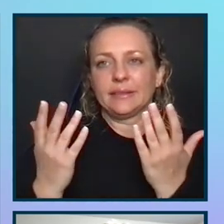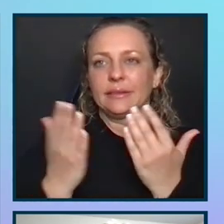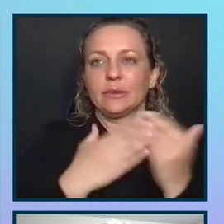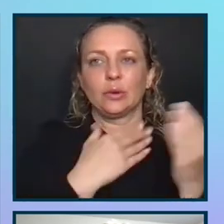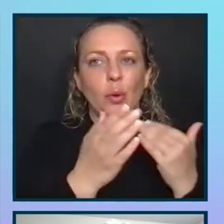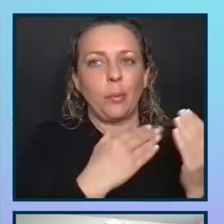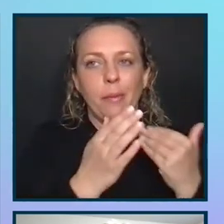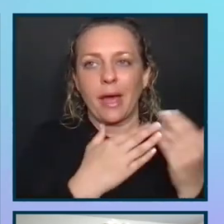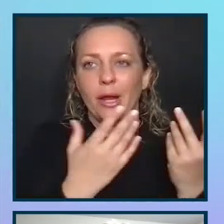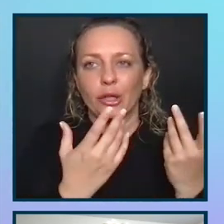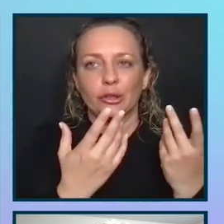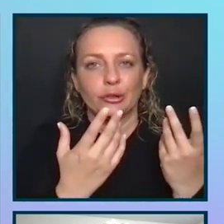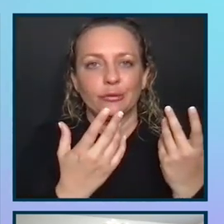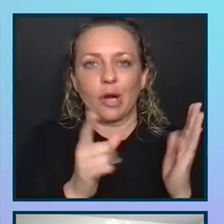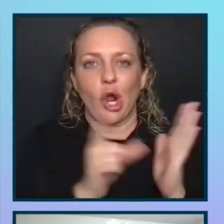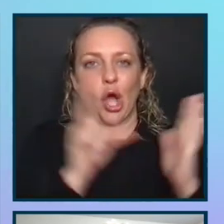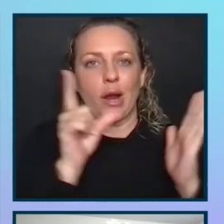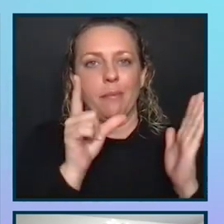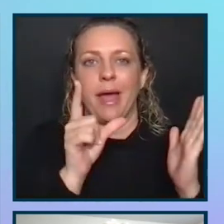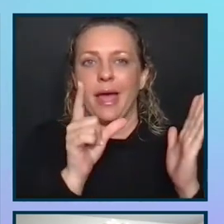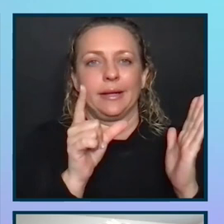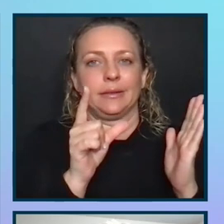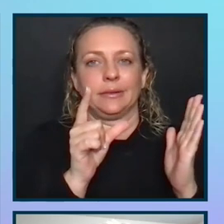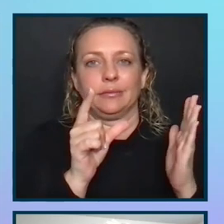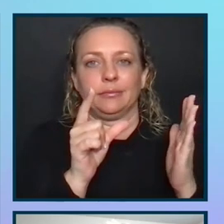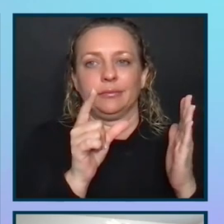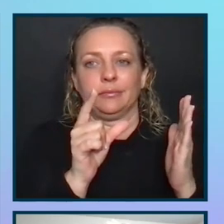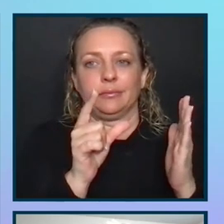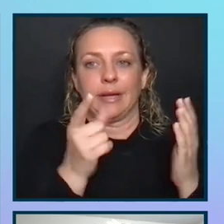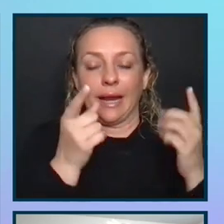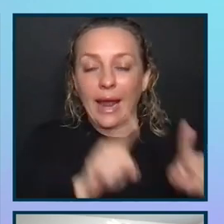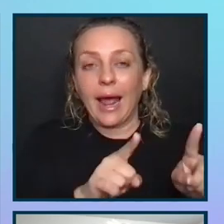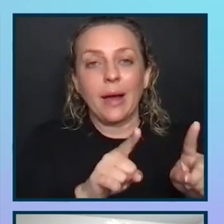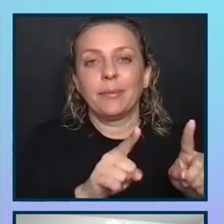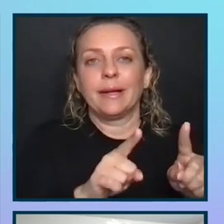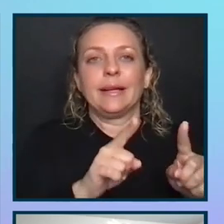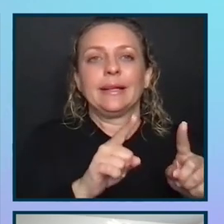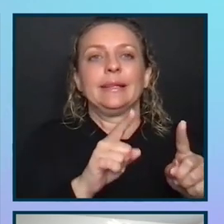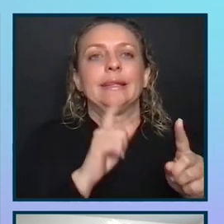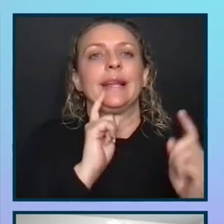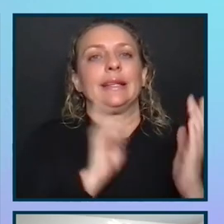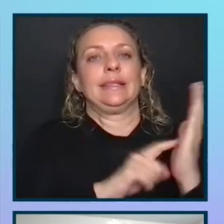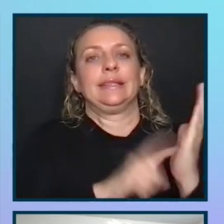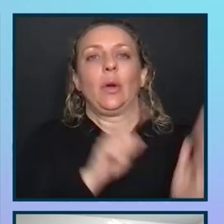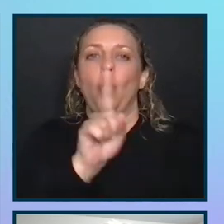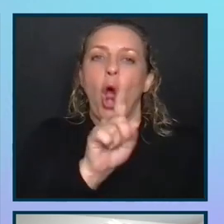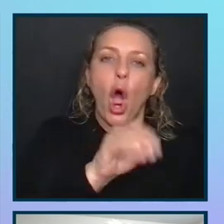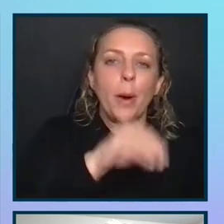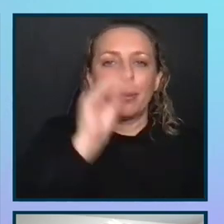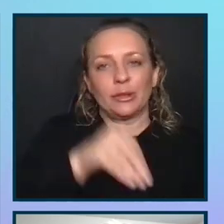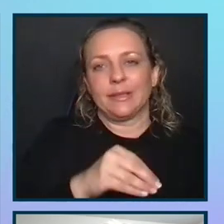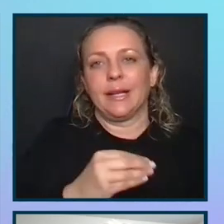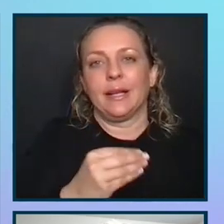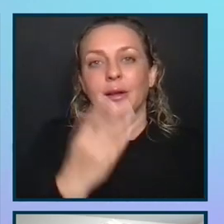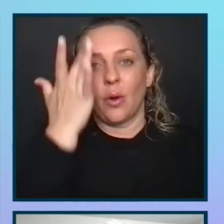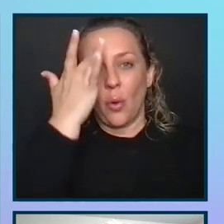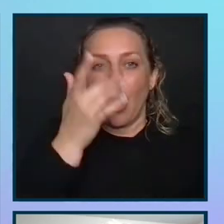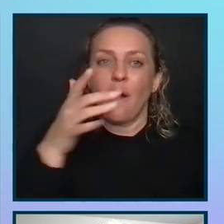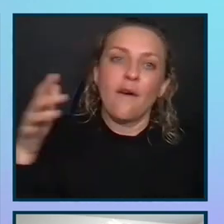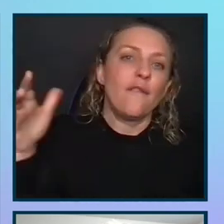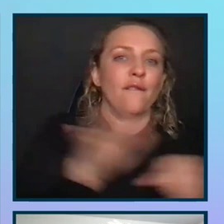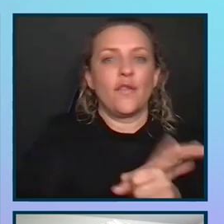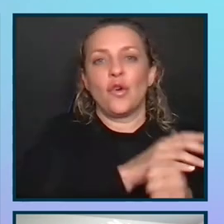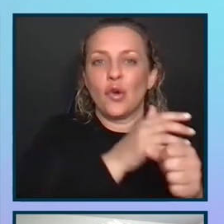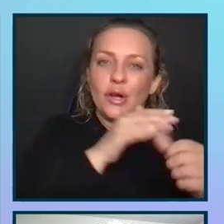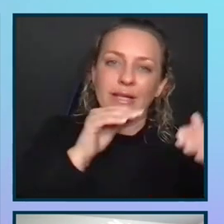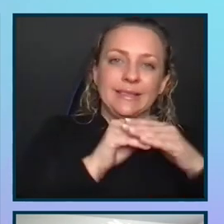gotten in the past few years, it simply can't detect reliably. This is why we can't get full conformance or full